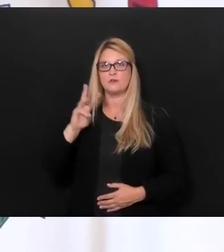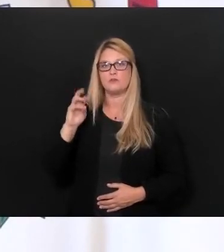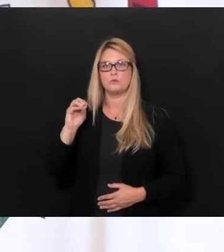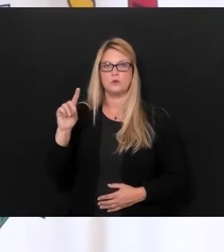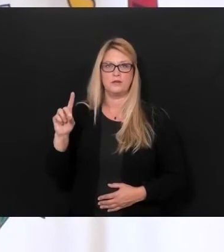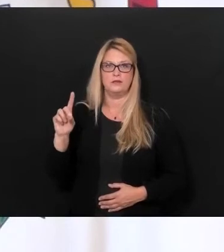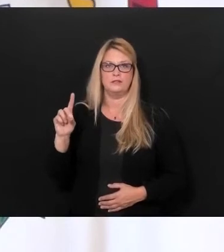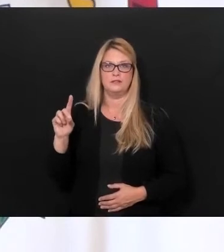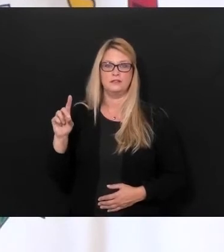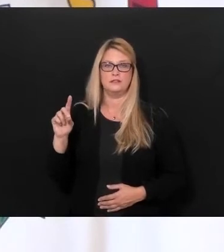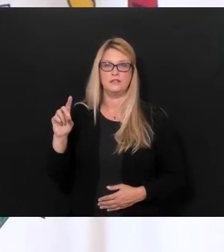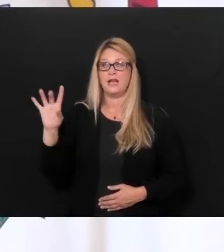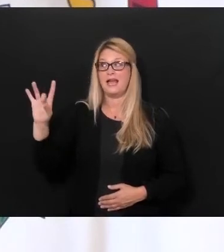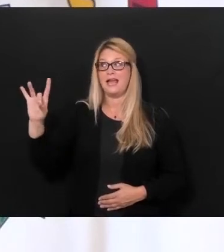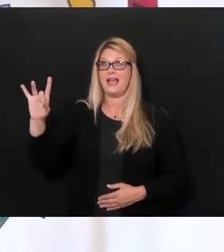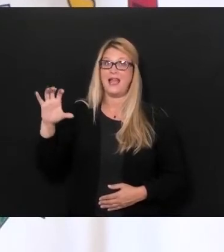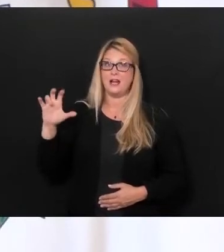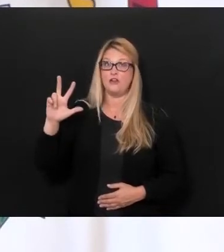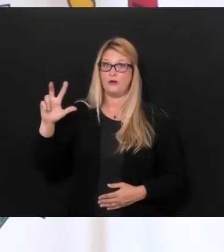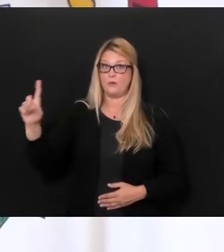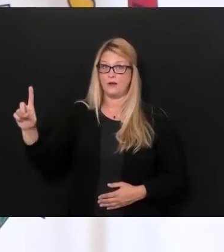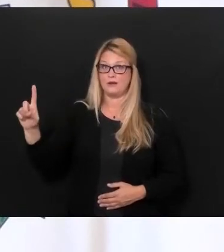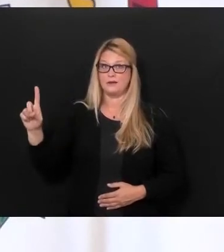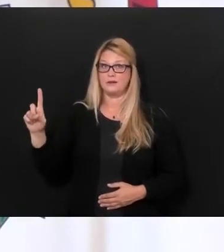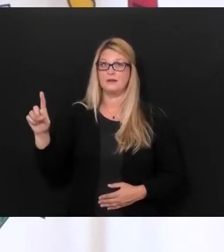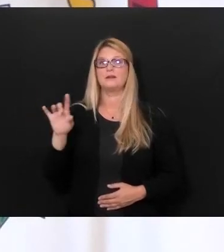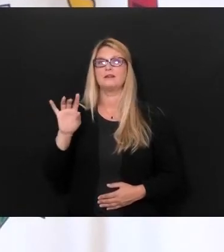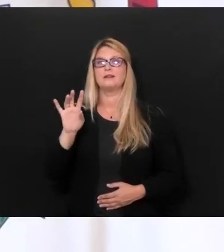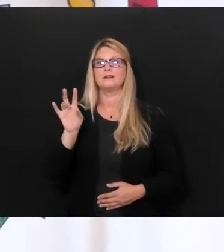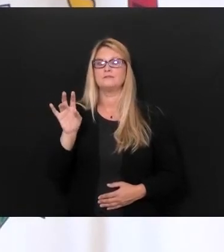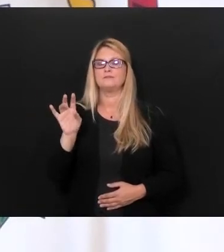County. The 831st death, an